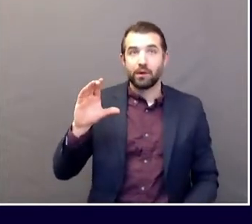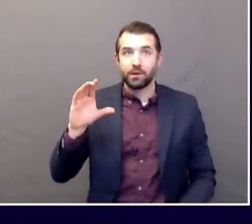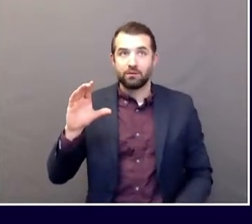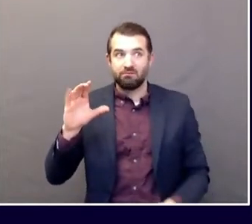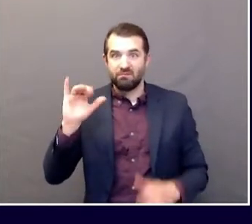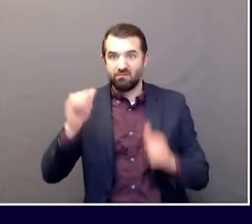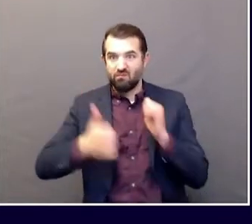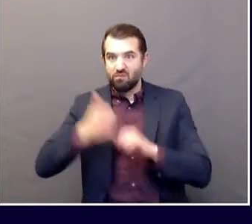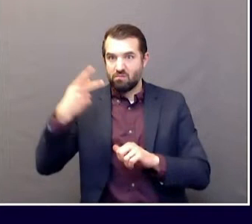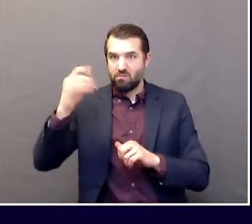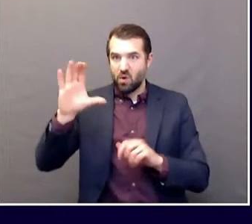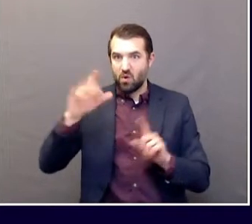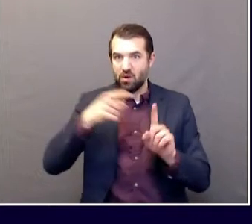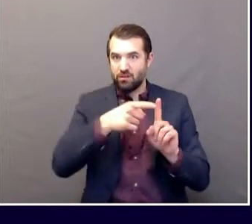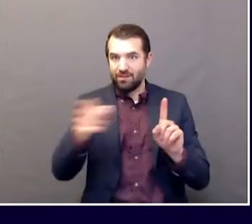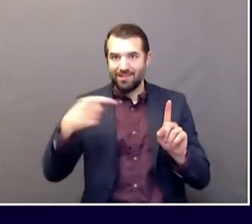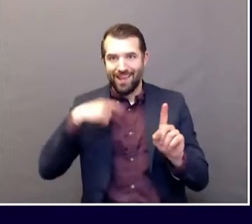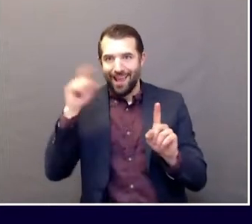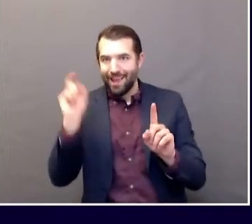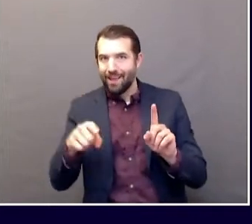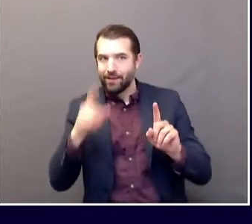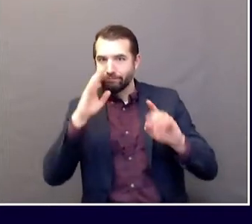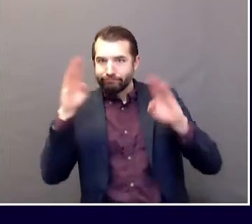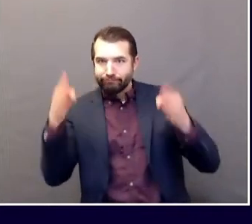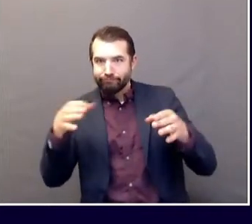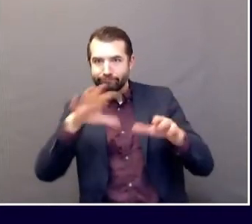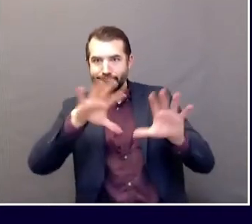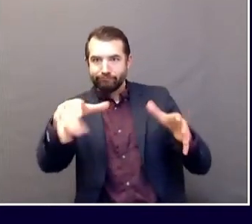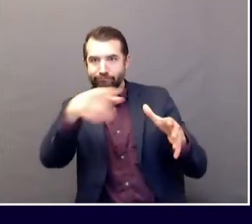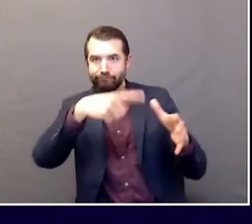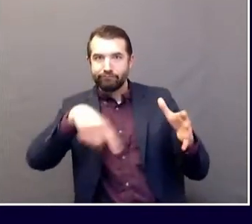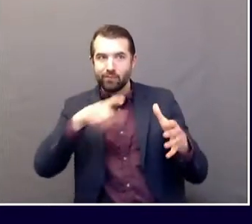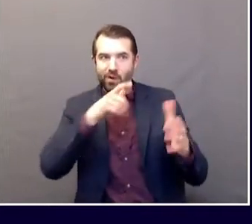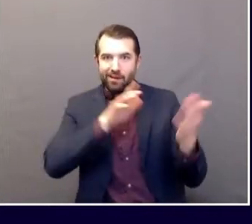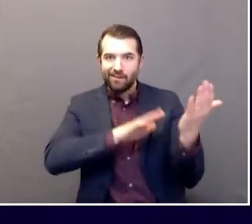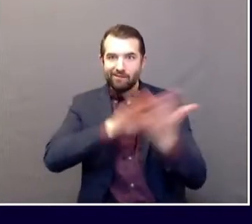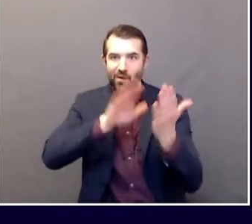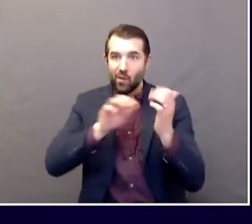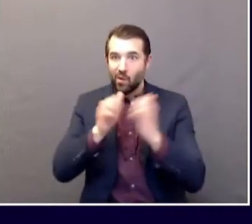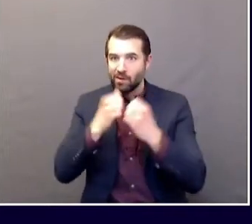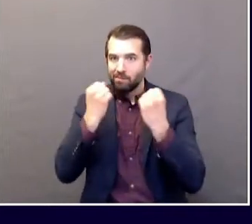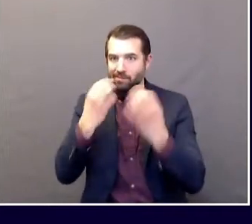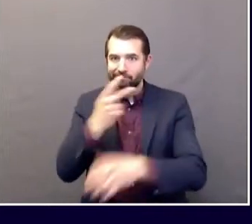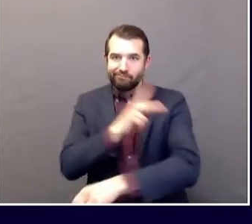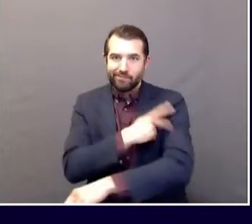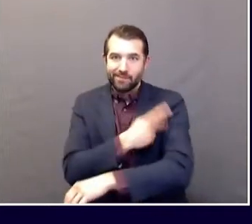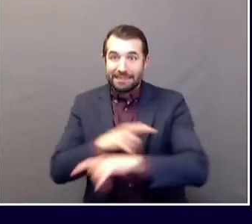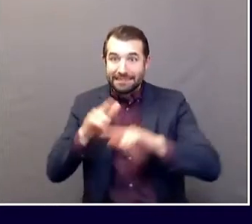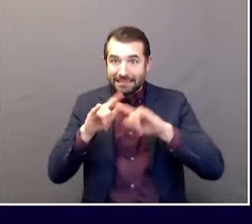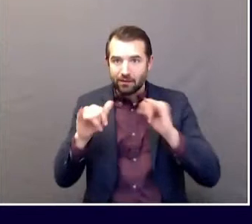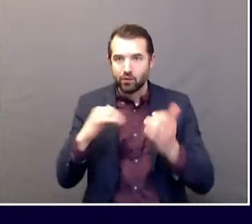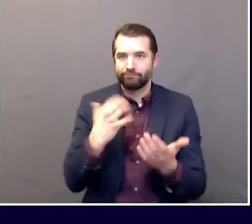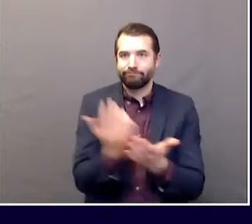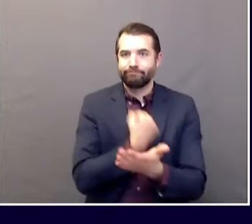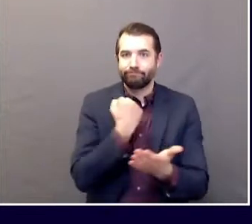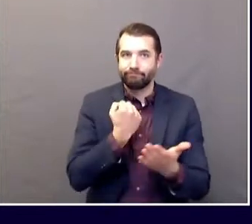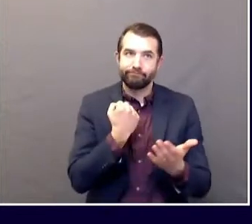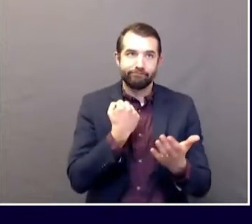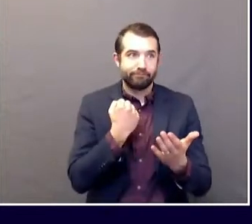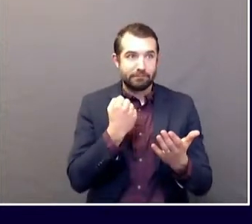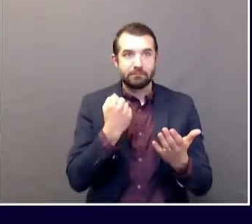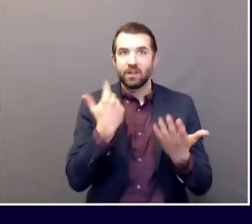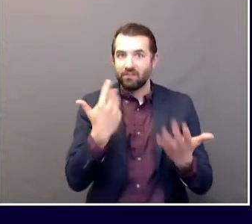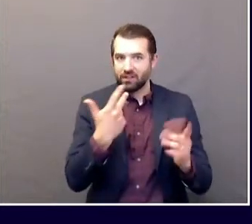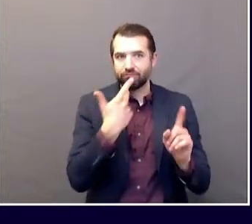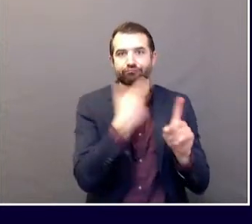cast a broad net forward patient-facing folks, we also manage to, we also cast that net in such a manner